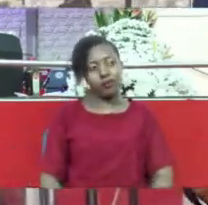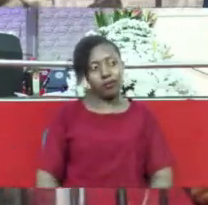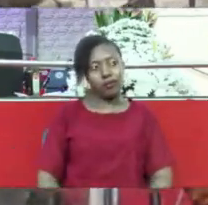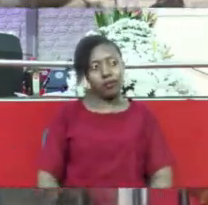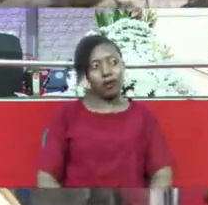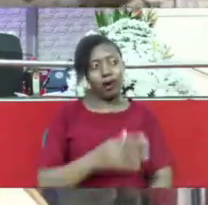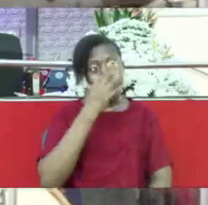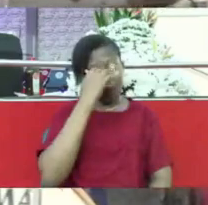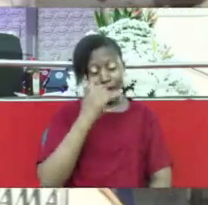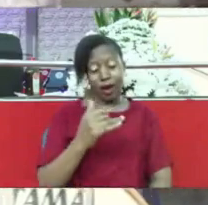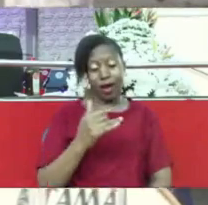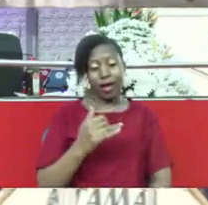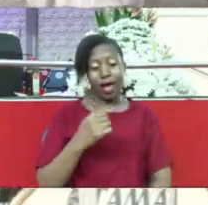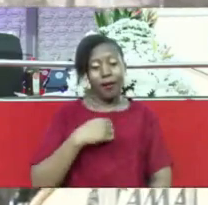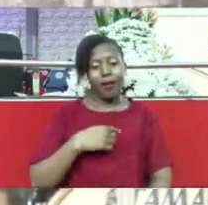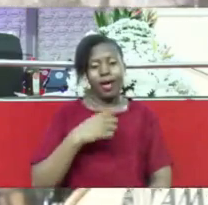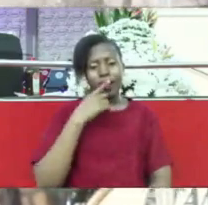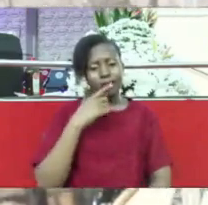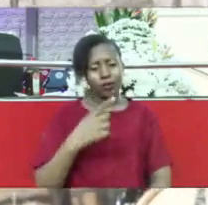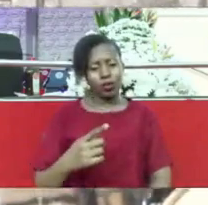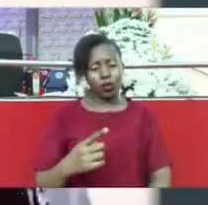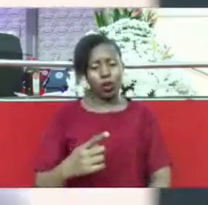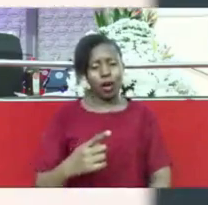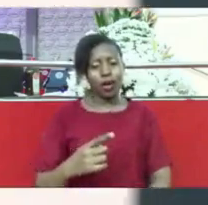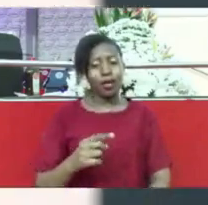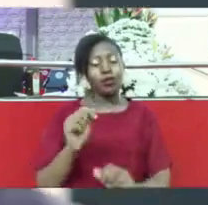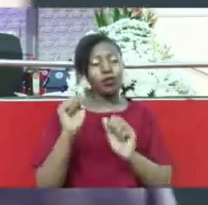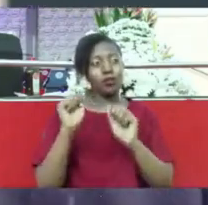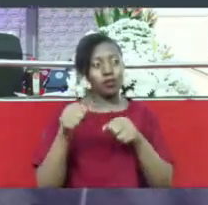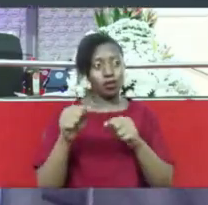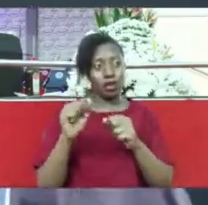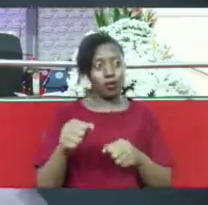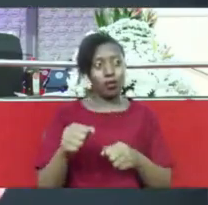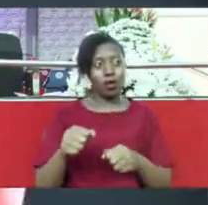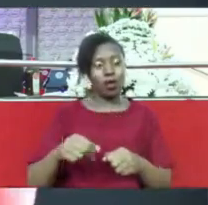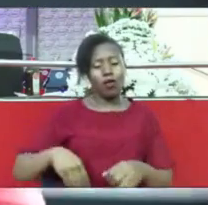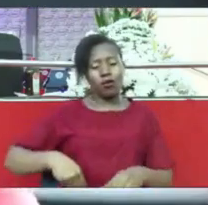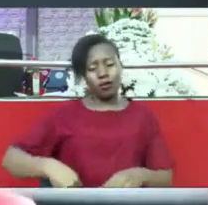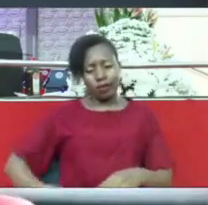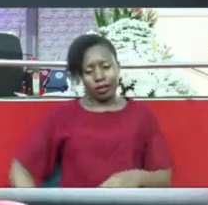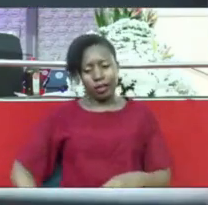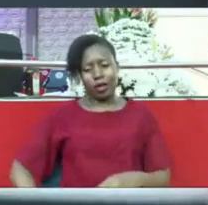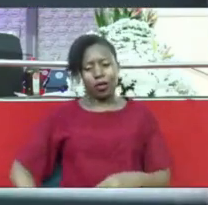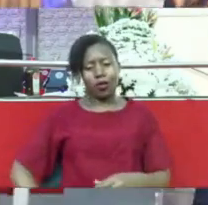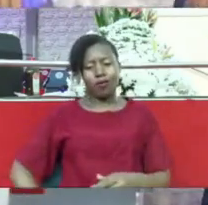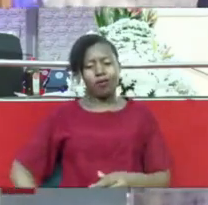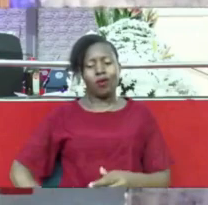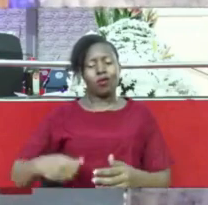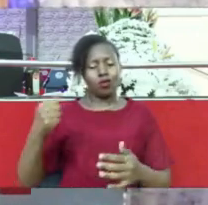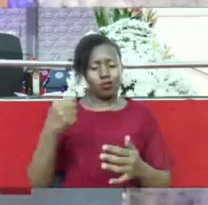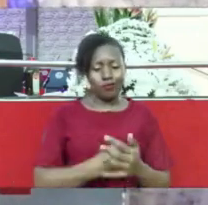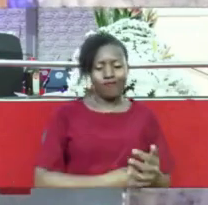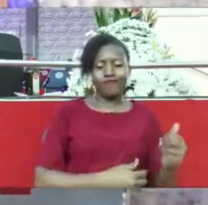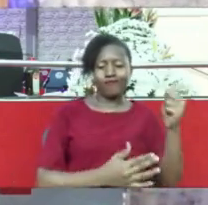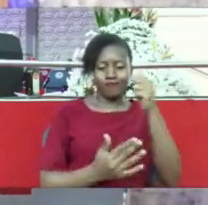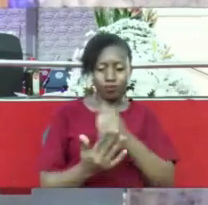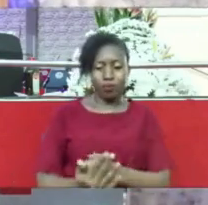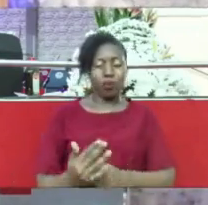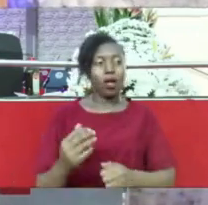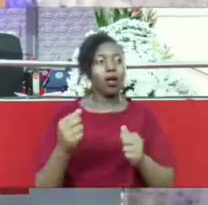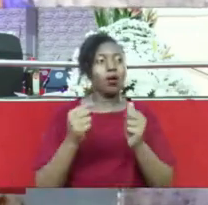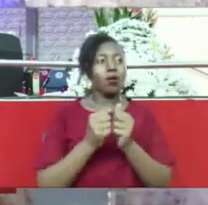I'm sure he would have faced the wrath of his son-in-law. Angepatana na yule makali ya kijana